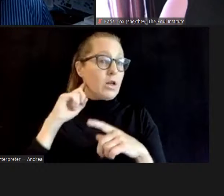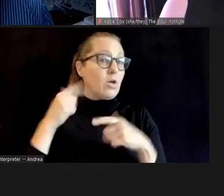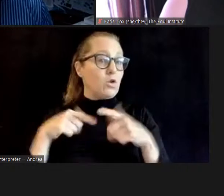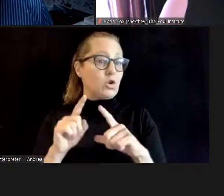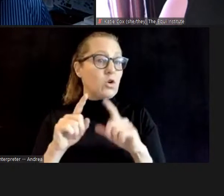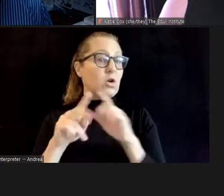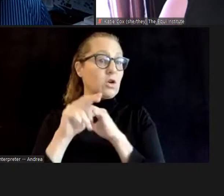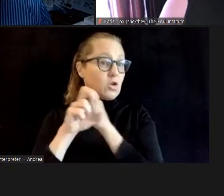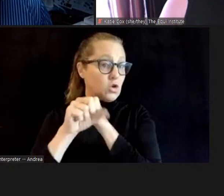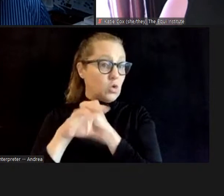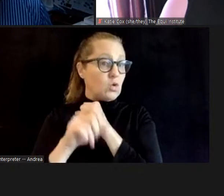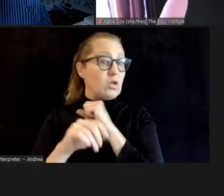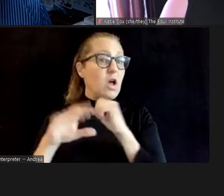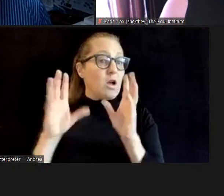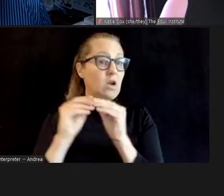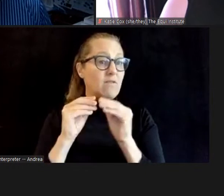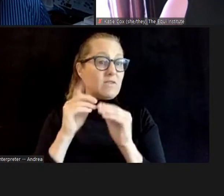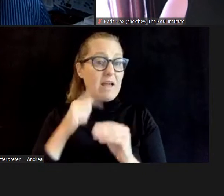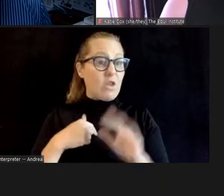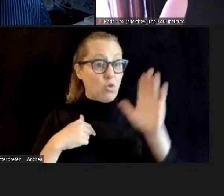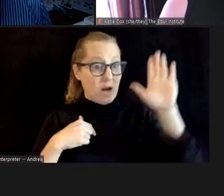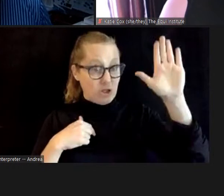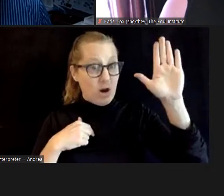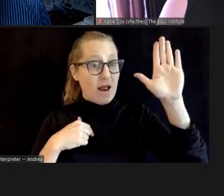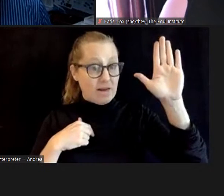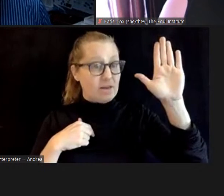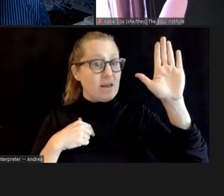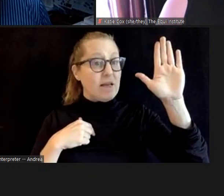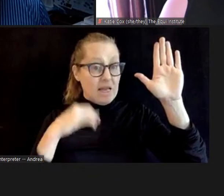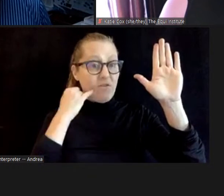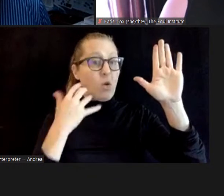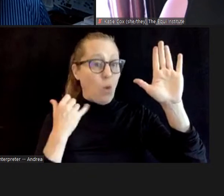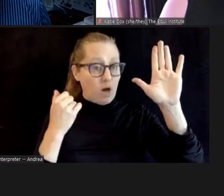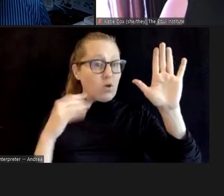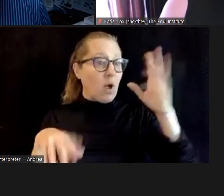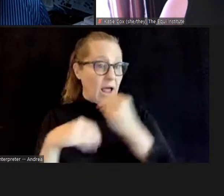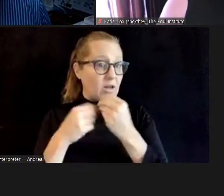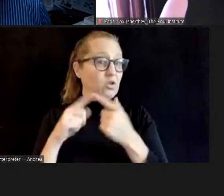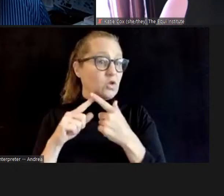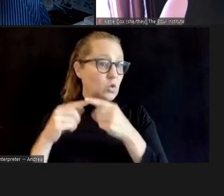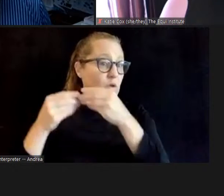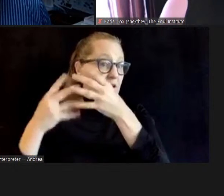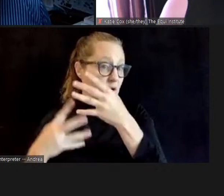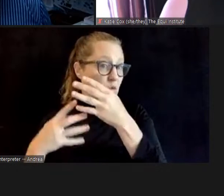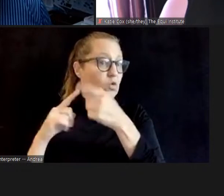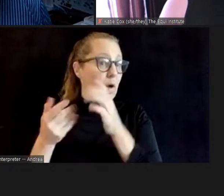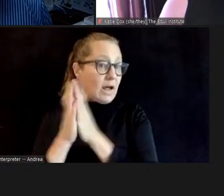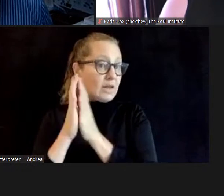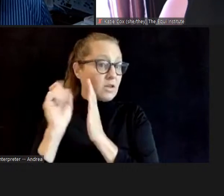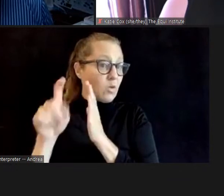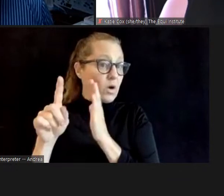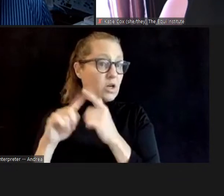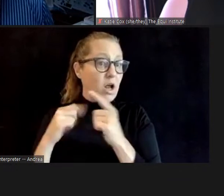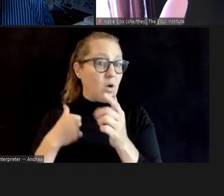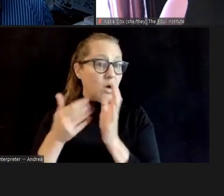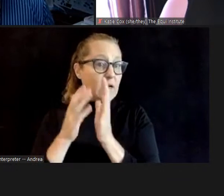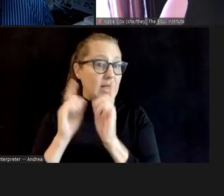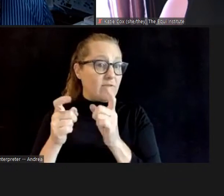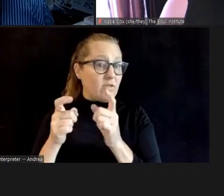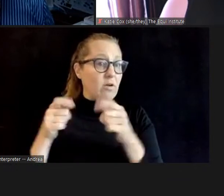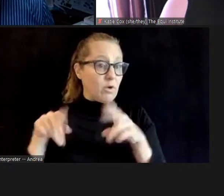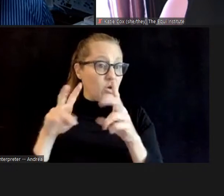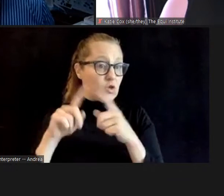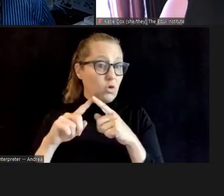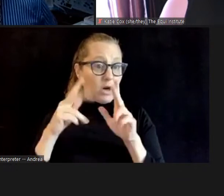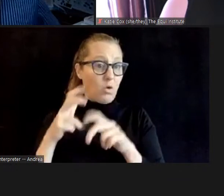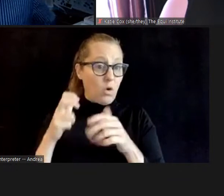use the raise your hand function if you'd like to be added to the queue to ask a question. And we are granting permission to record one by